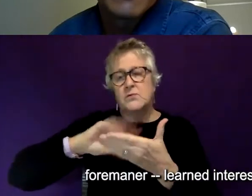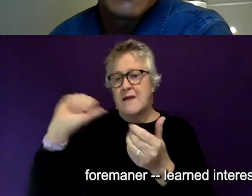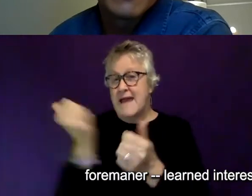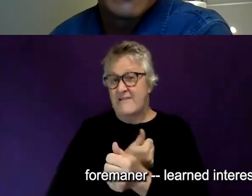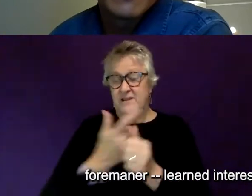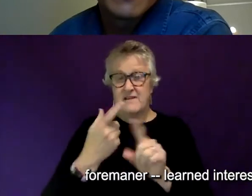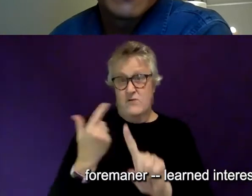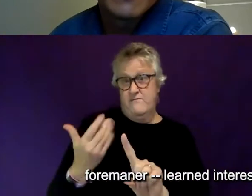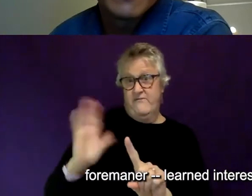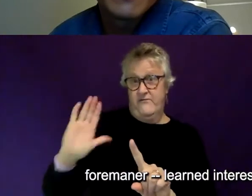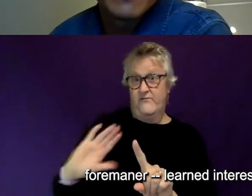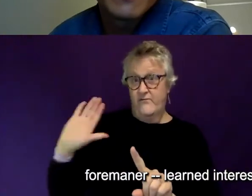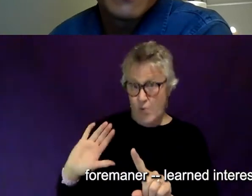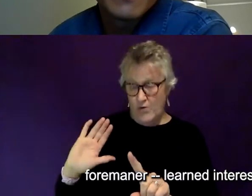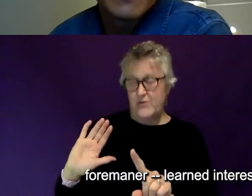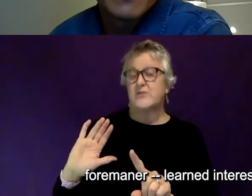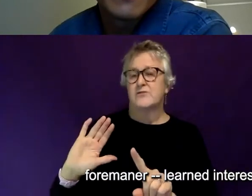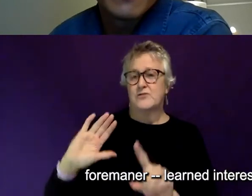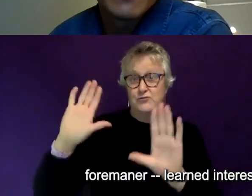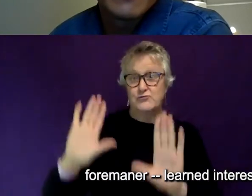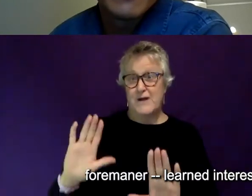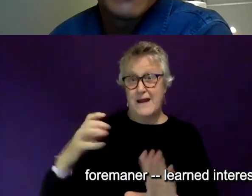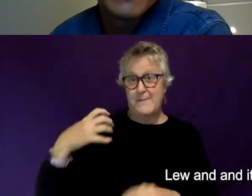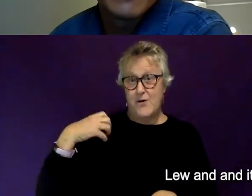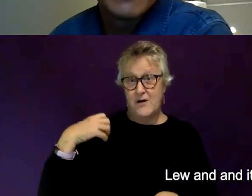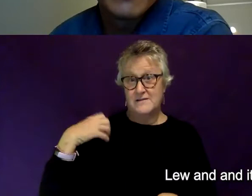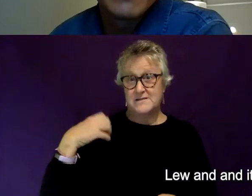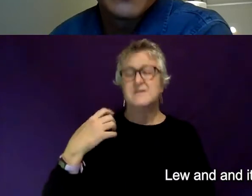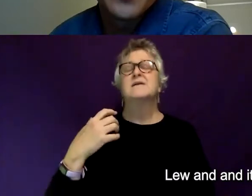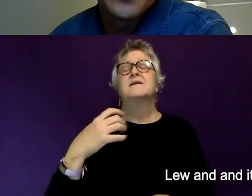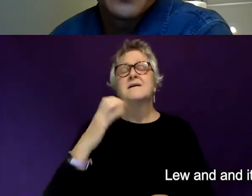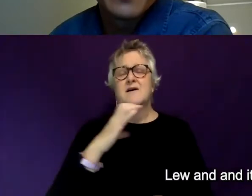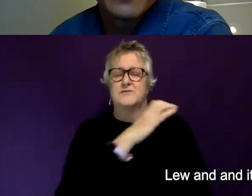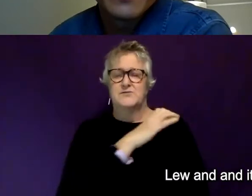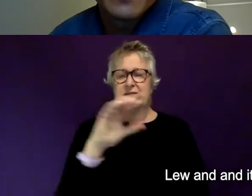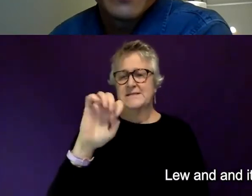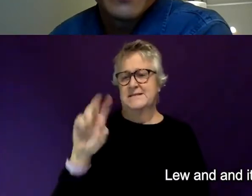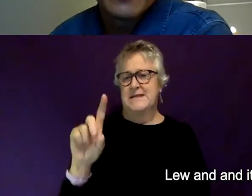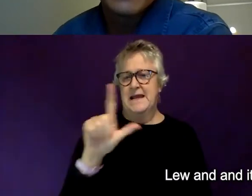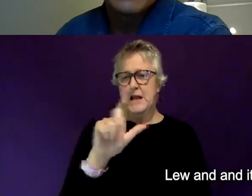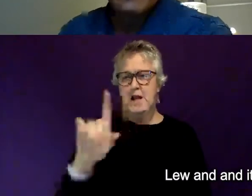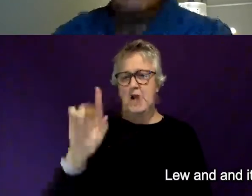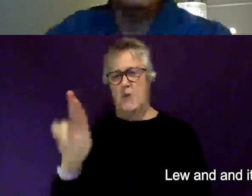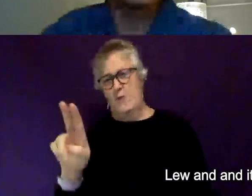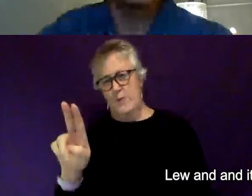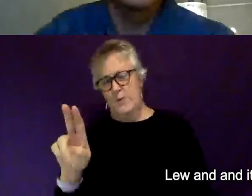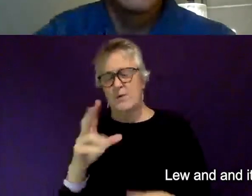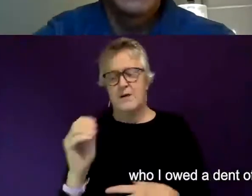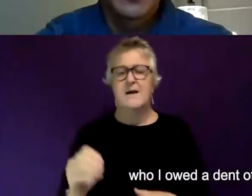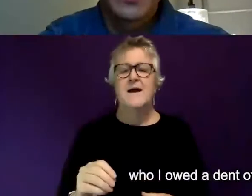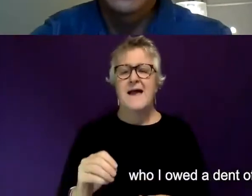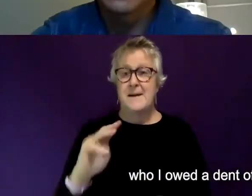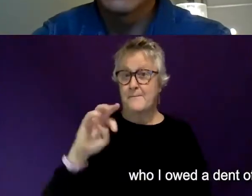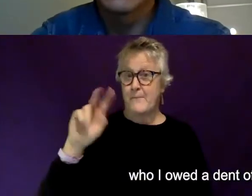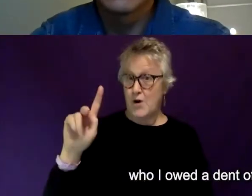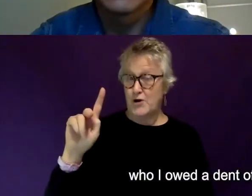former great boss, Congressman Ted Lieu and Mayor Mark Polito. It was actually Mark who I owe